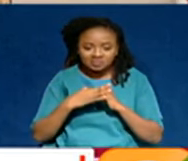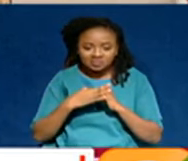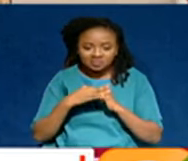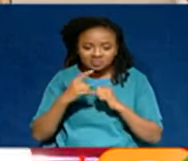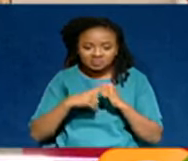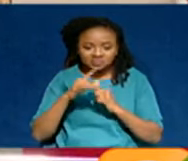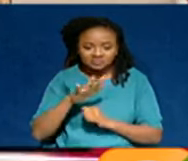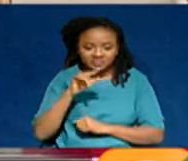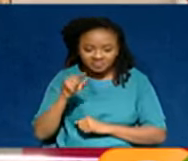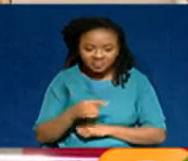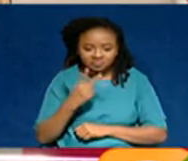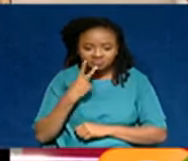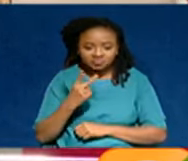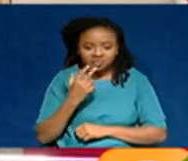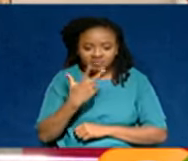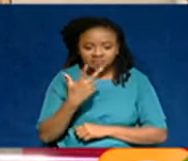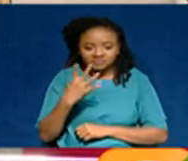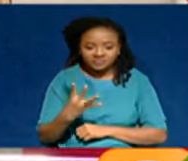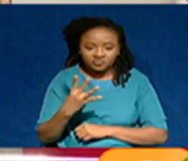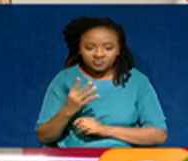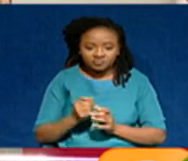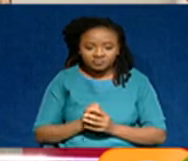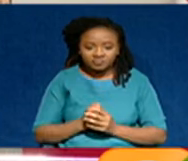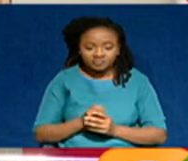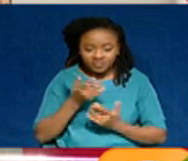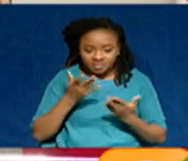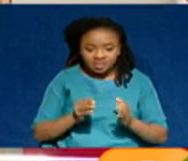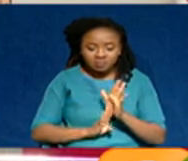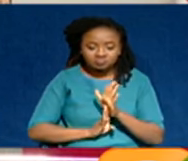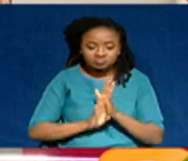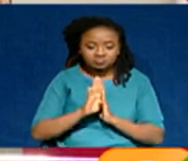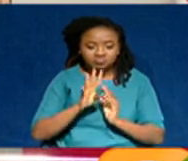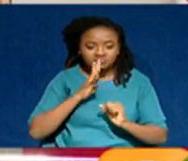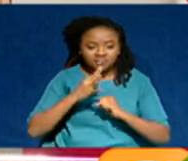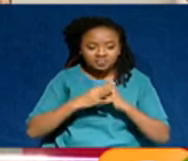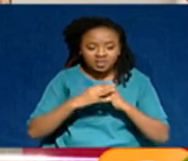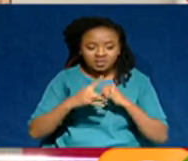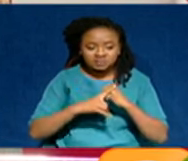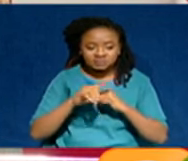865,234 public officers, and this has grown to the current estimates of